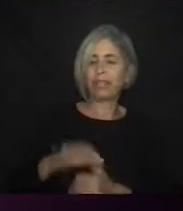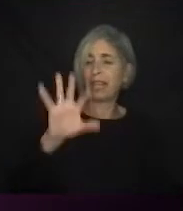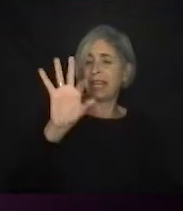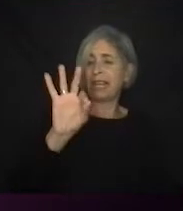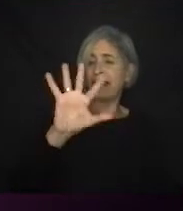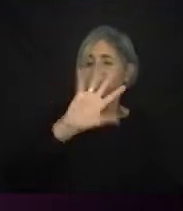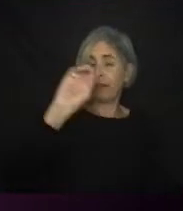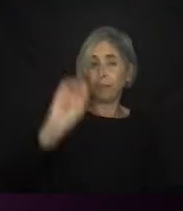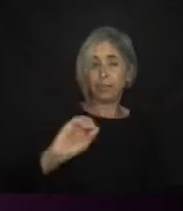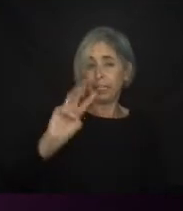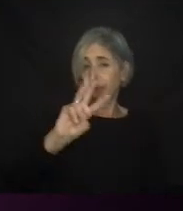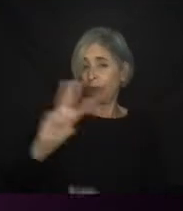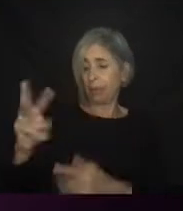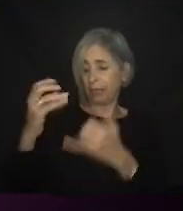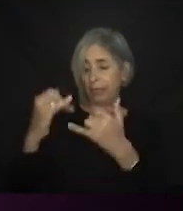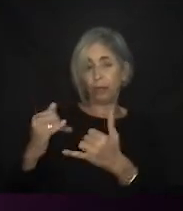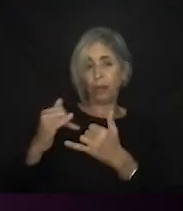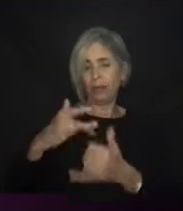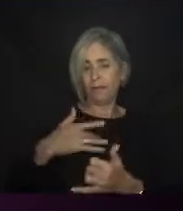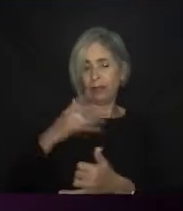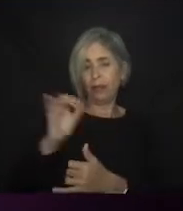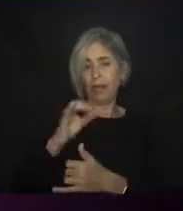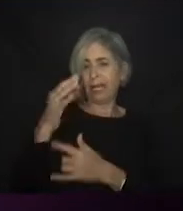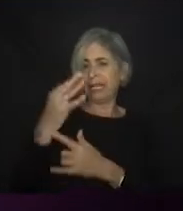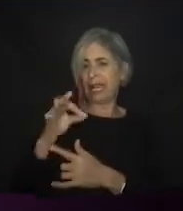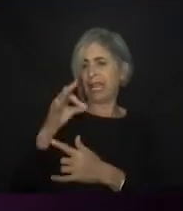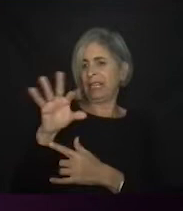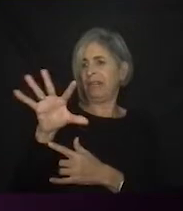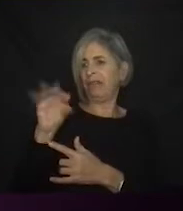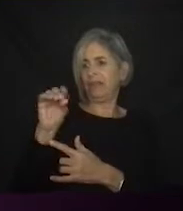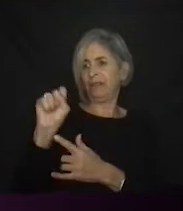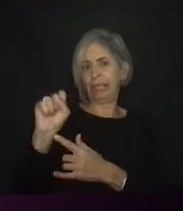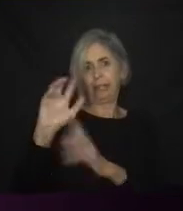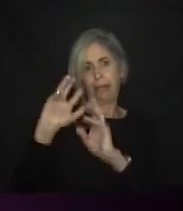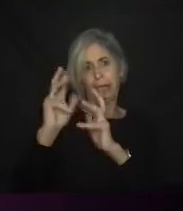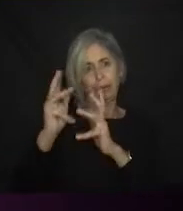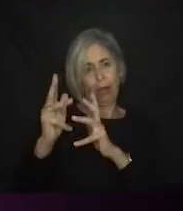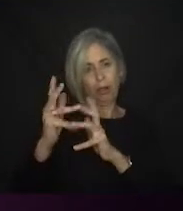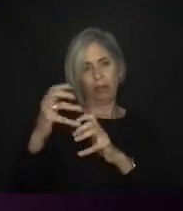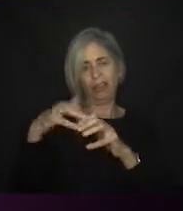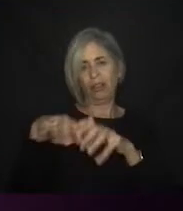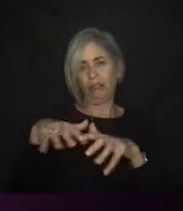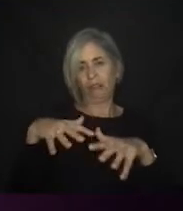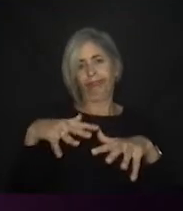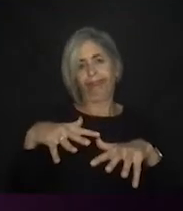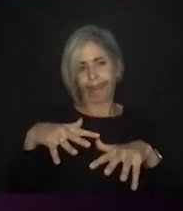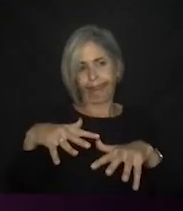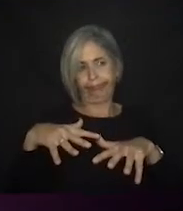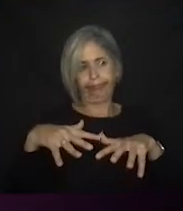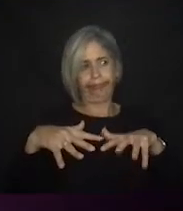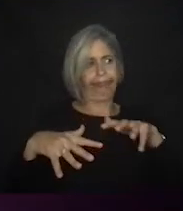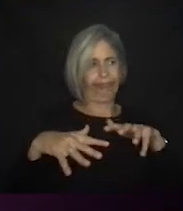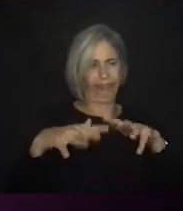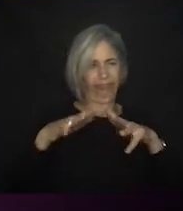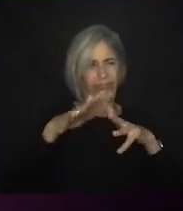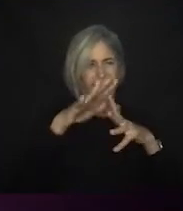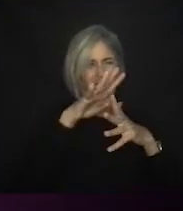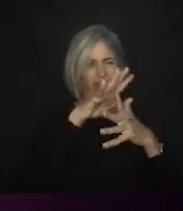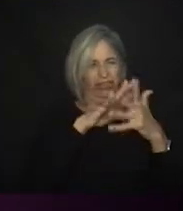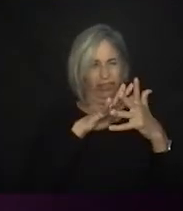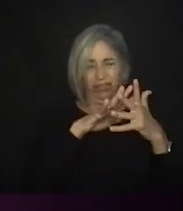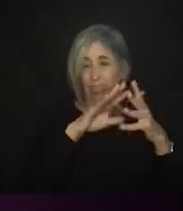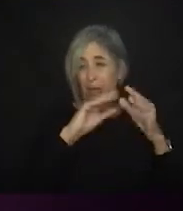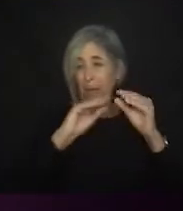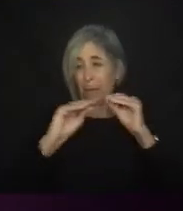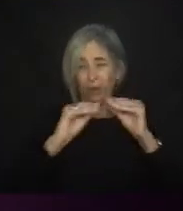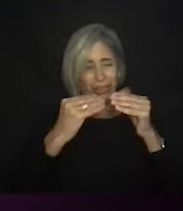95% of websites today feel like 1960s basketball. They're stiff, they're static, not a lot